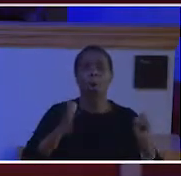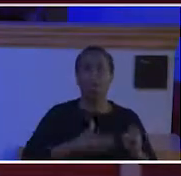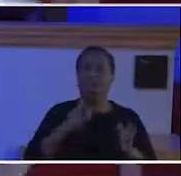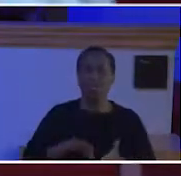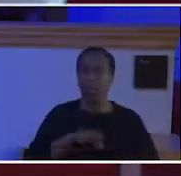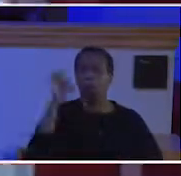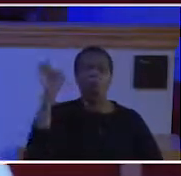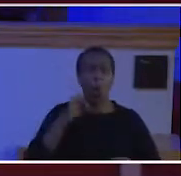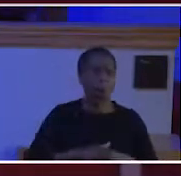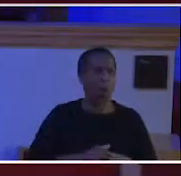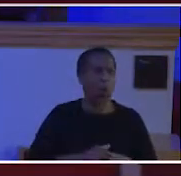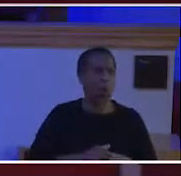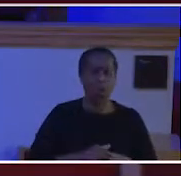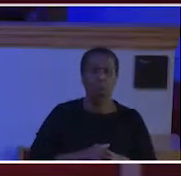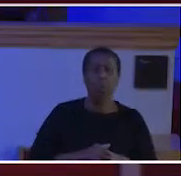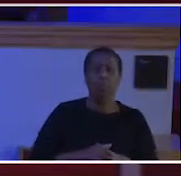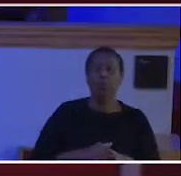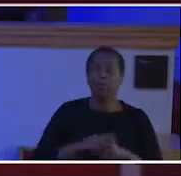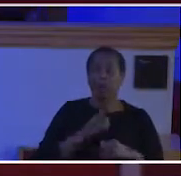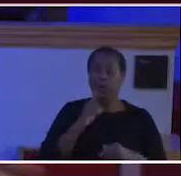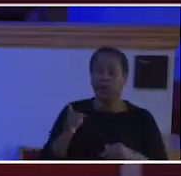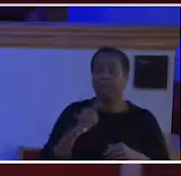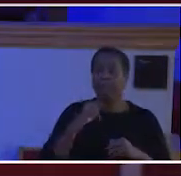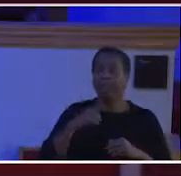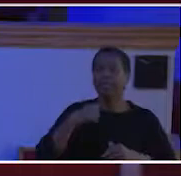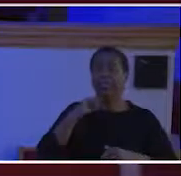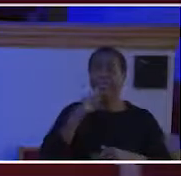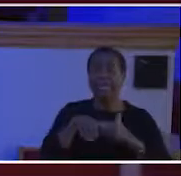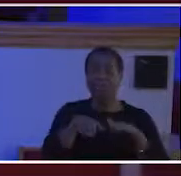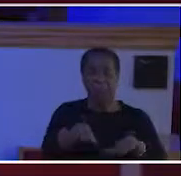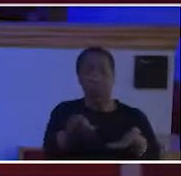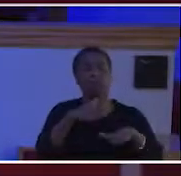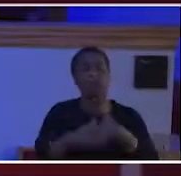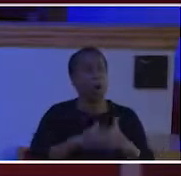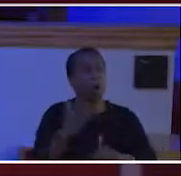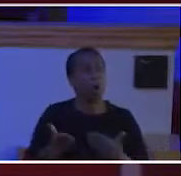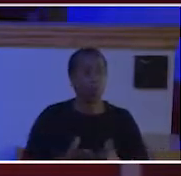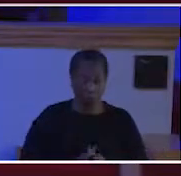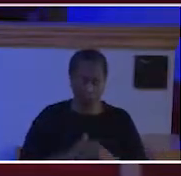soul, like the sea billows roll.